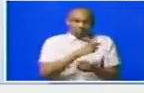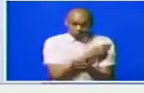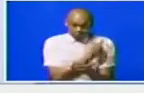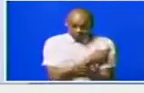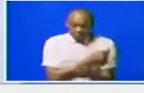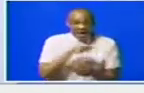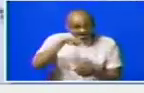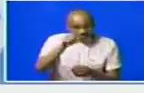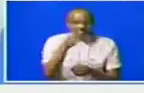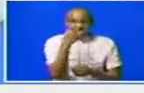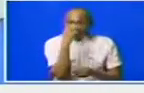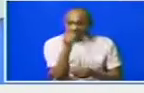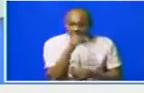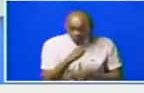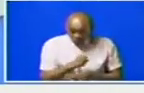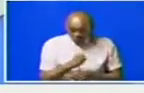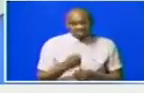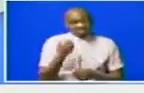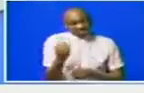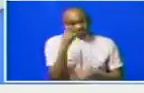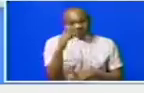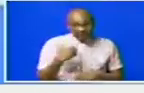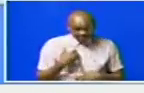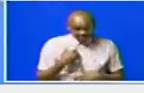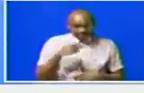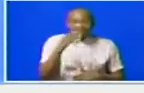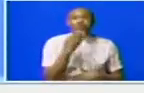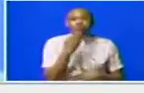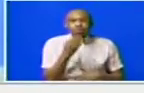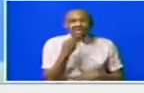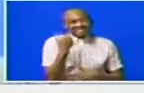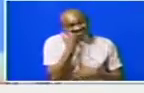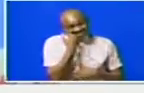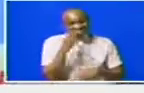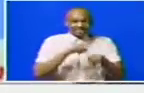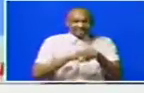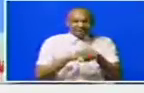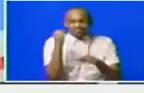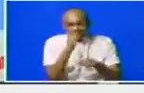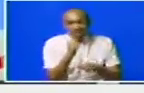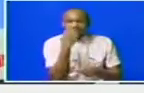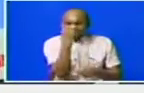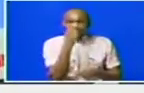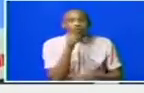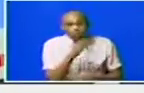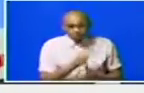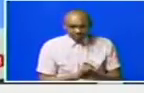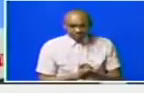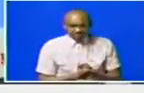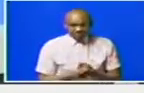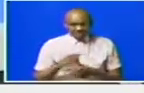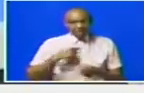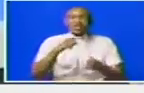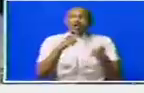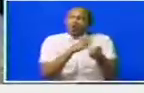at 35 and a mother of one, was diagnosed with diabetes type 1 at the age of 5. I had to stay in hospital for a